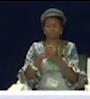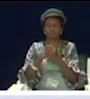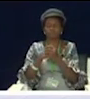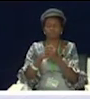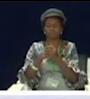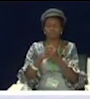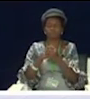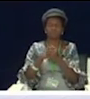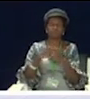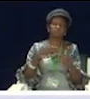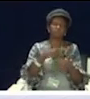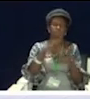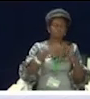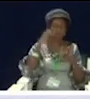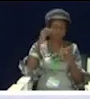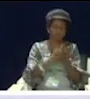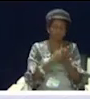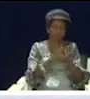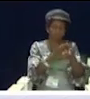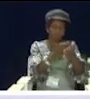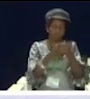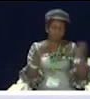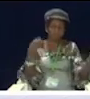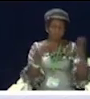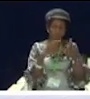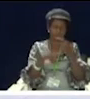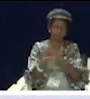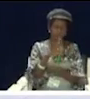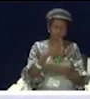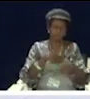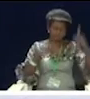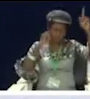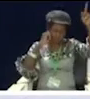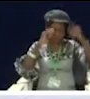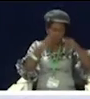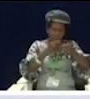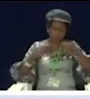You know when he said, draw near to me and I will draw near to you?